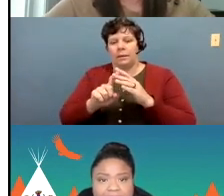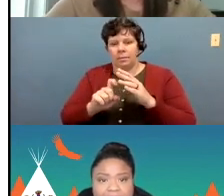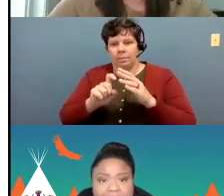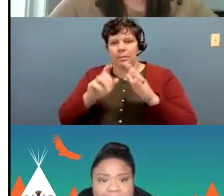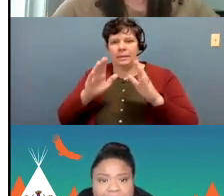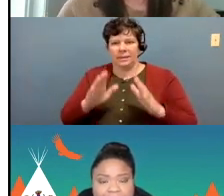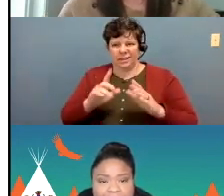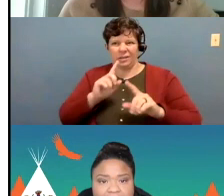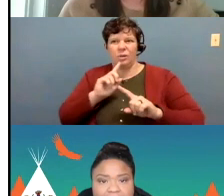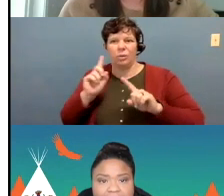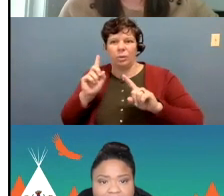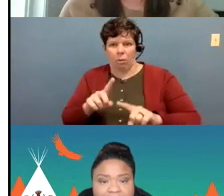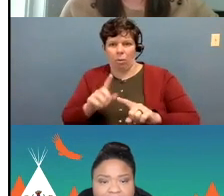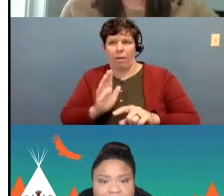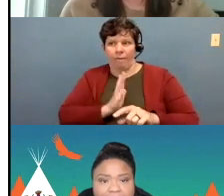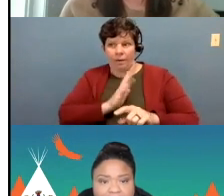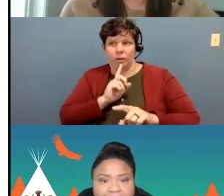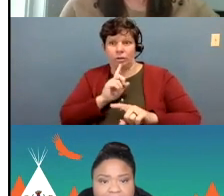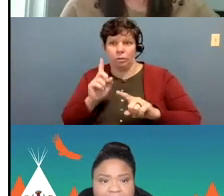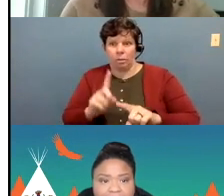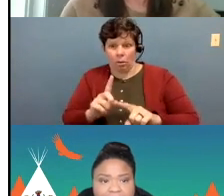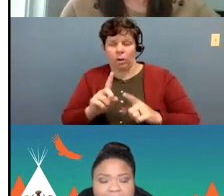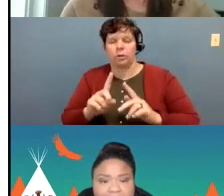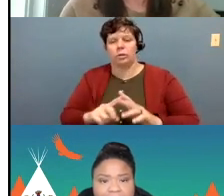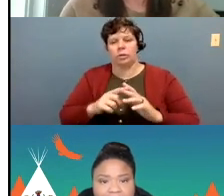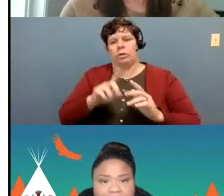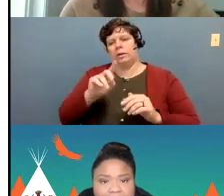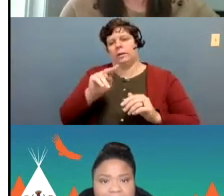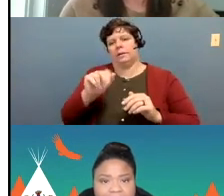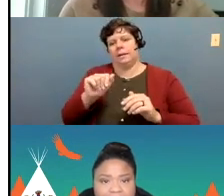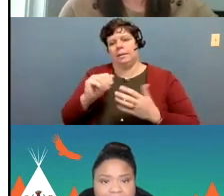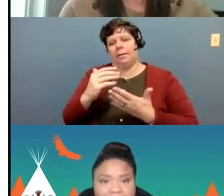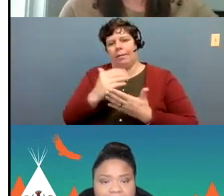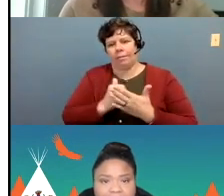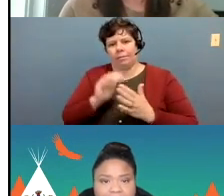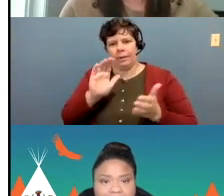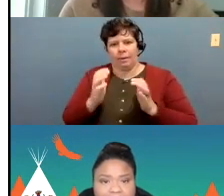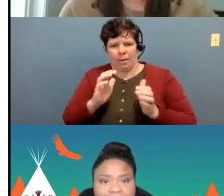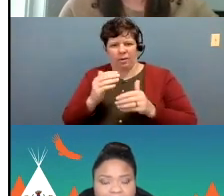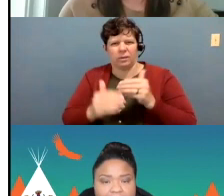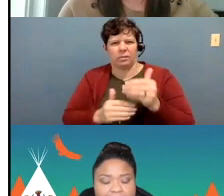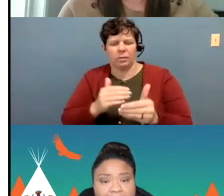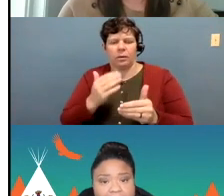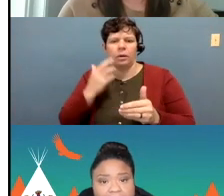to take that next step with the DNA. And that's another reason why we need that, because